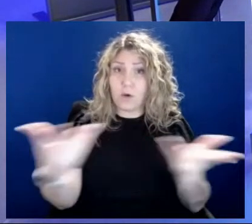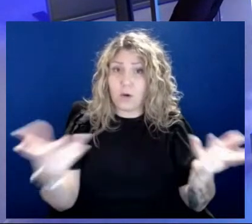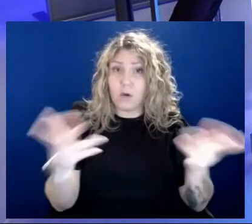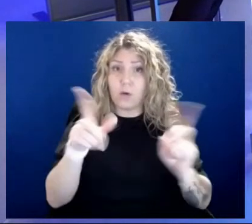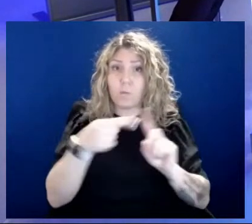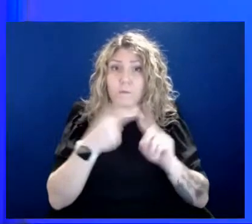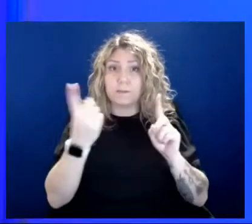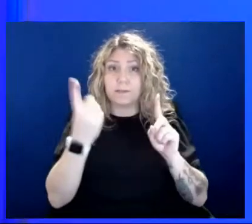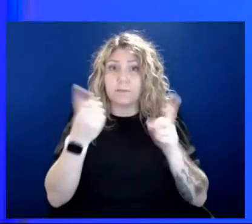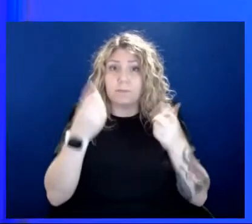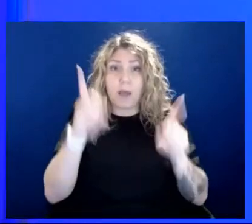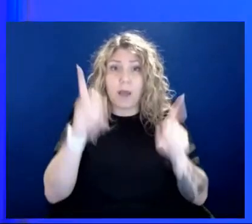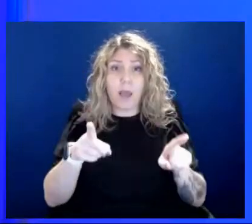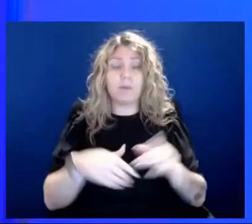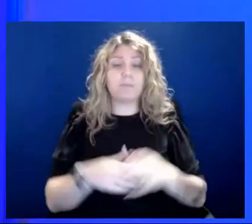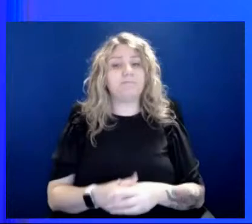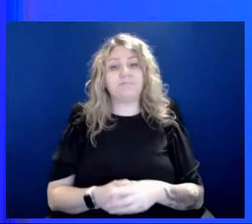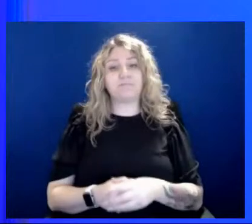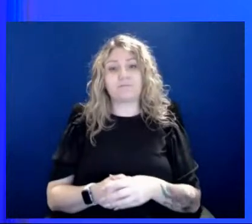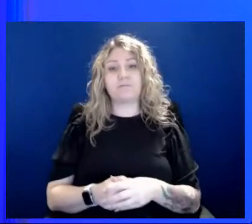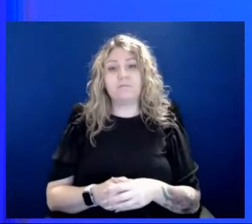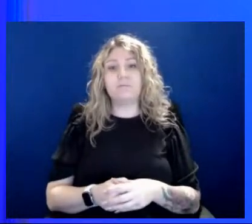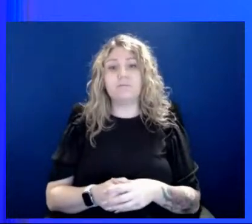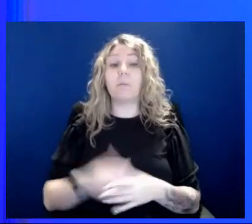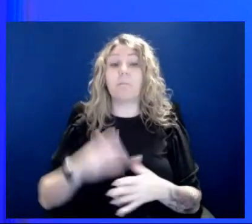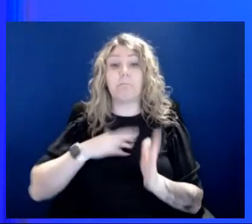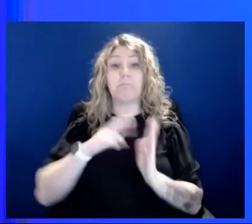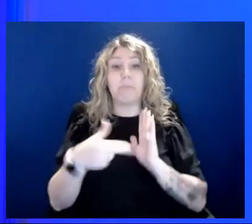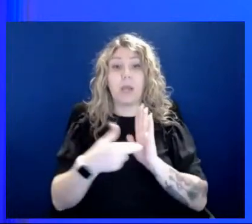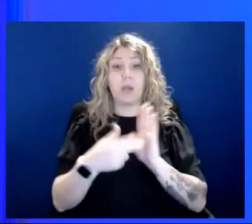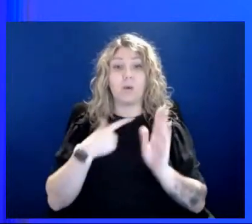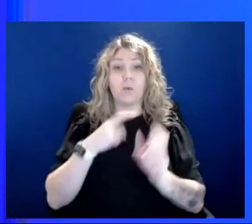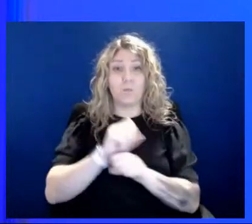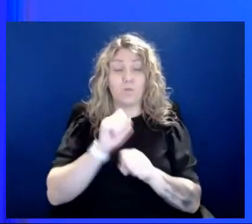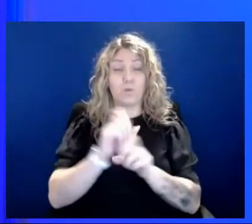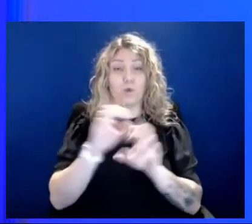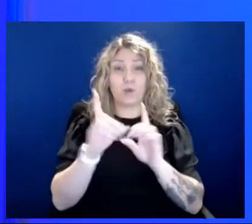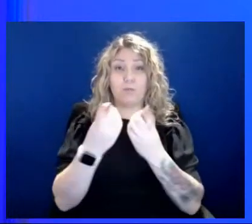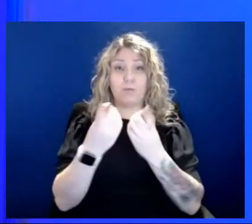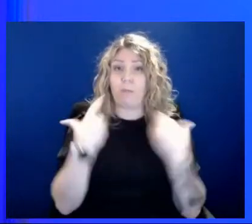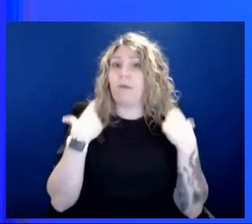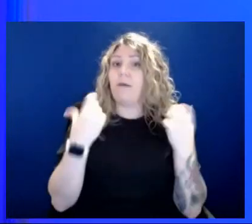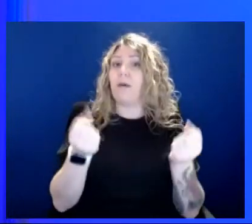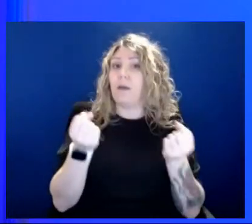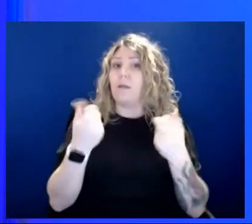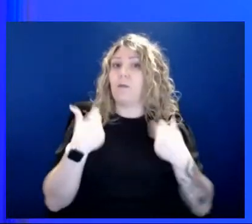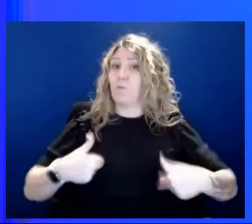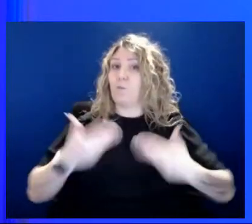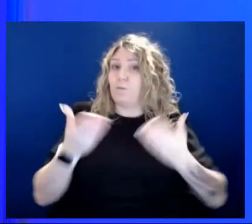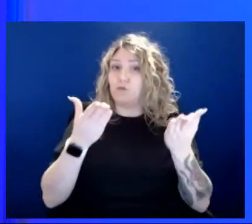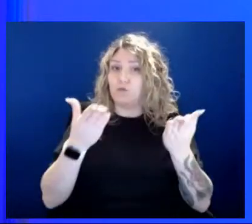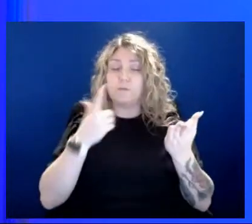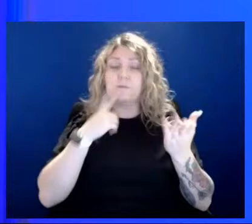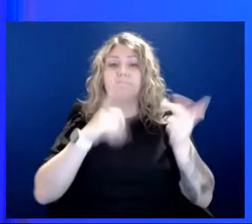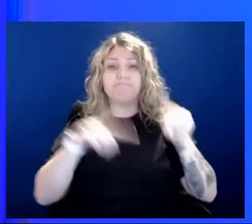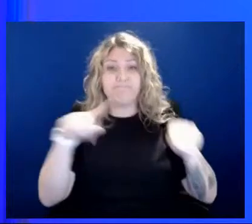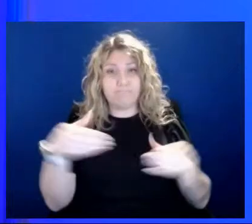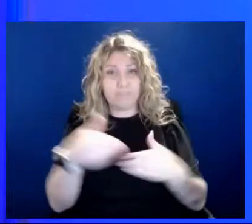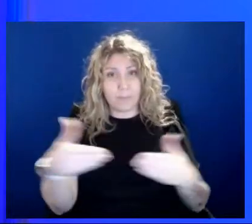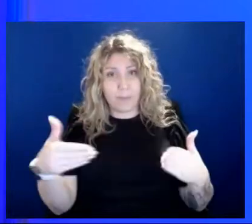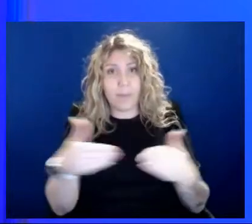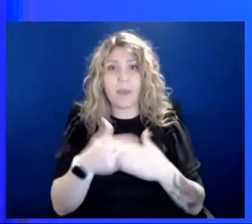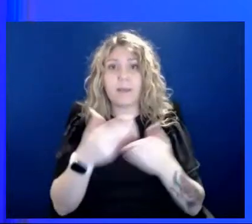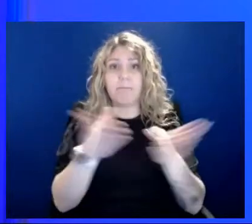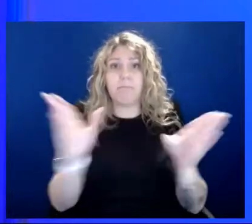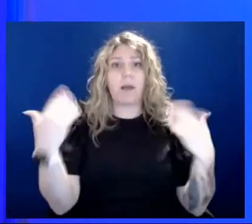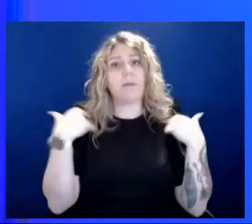to the table? So in my role, I work for the Department of Health and Human Services, and I do a lot of different things in the public health arena. And actually, I want to